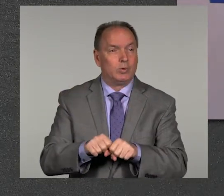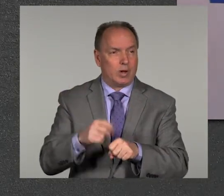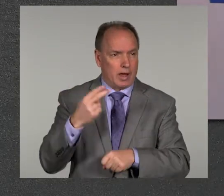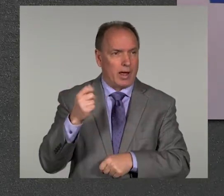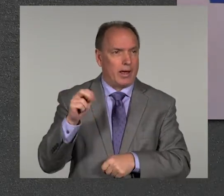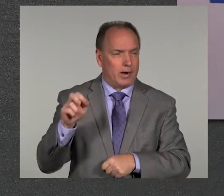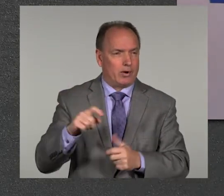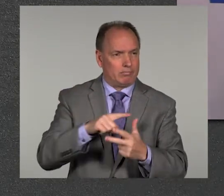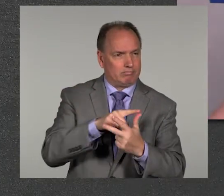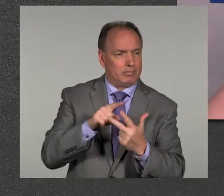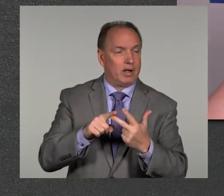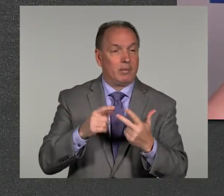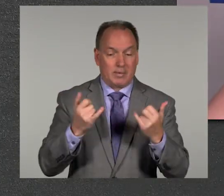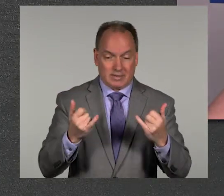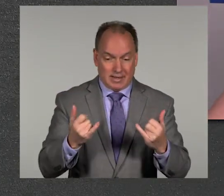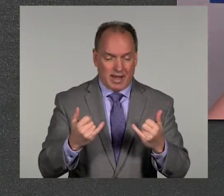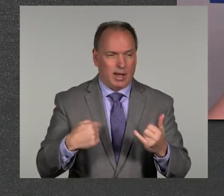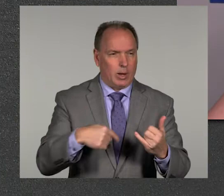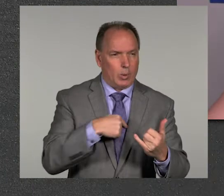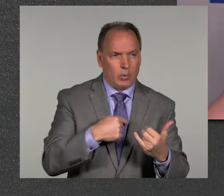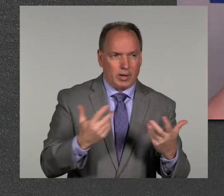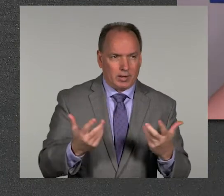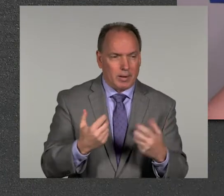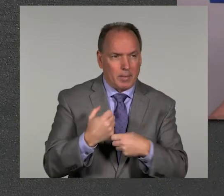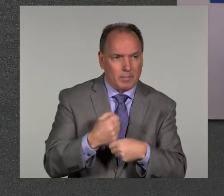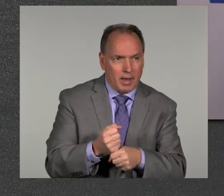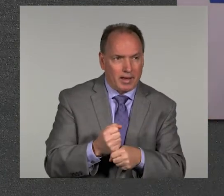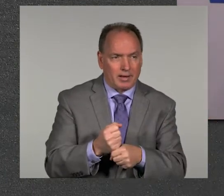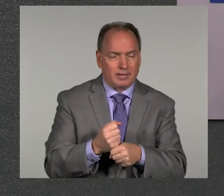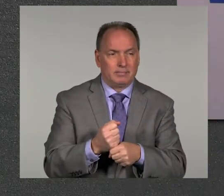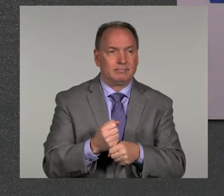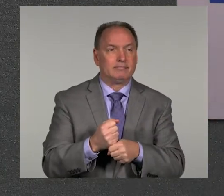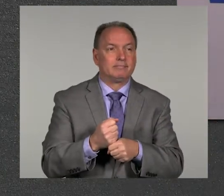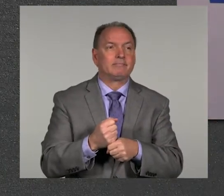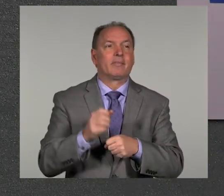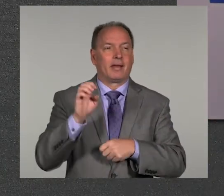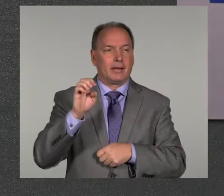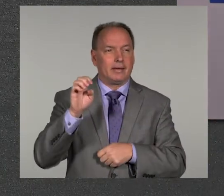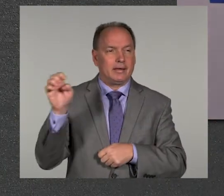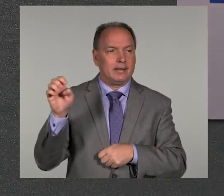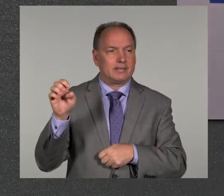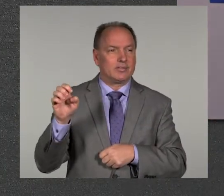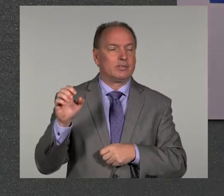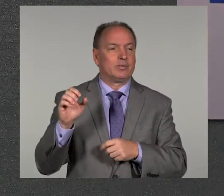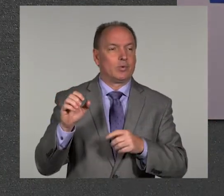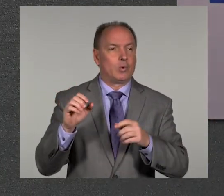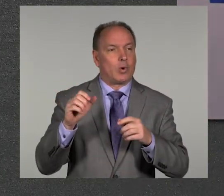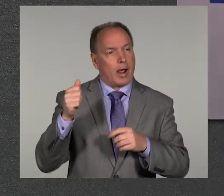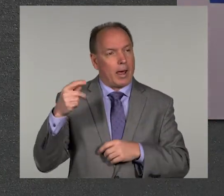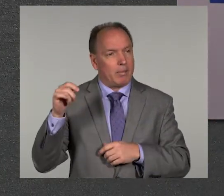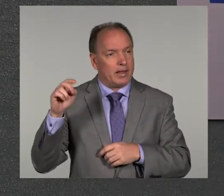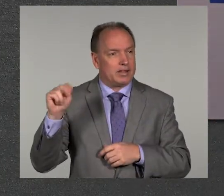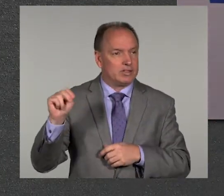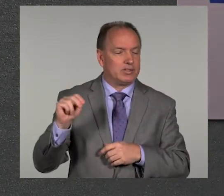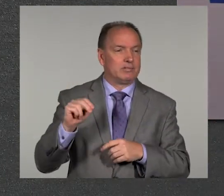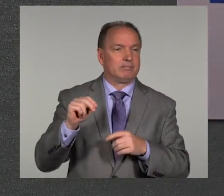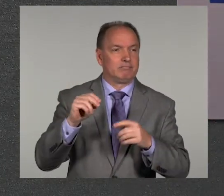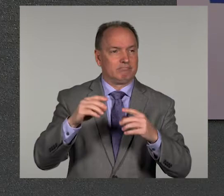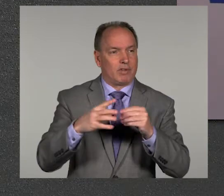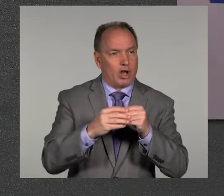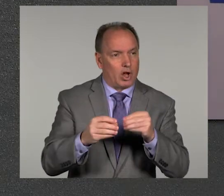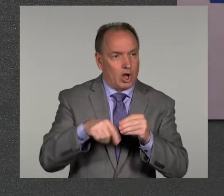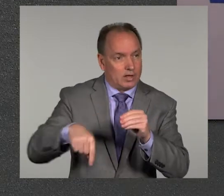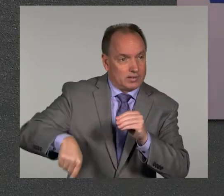hare. Well, for today's activity, we are going to make a Eastern or Appalachian cottontail